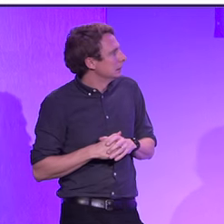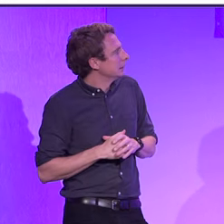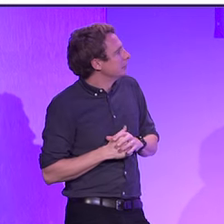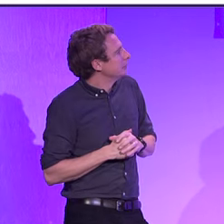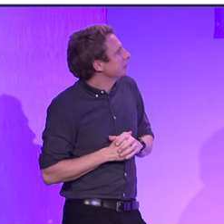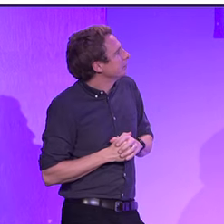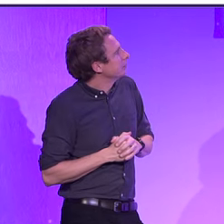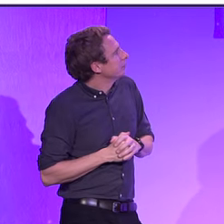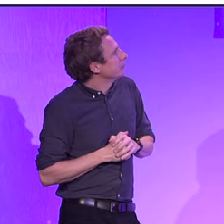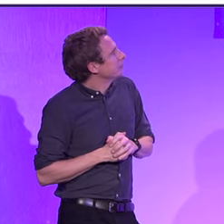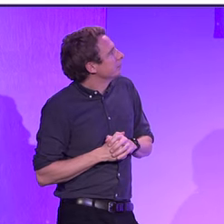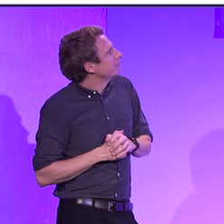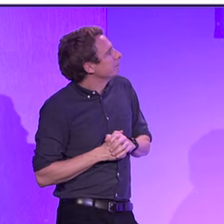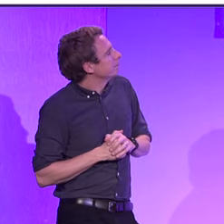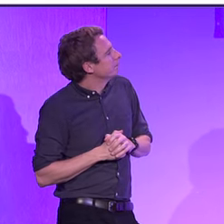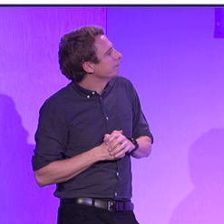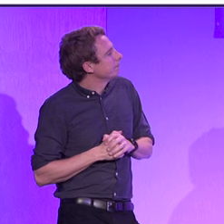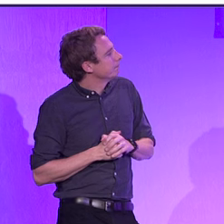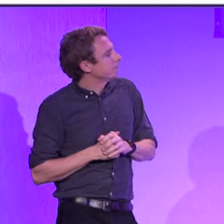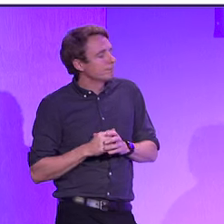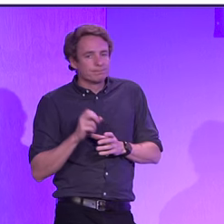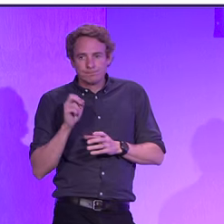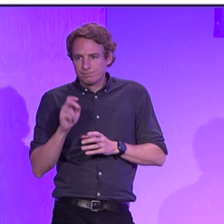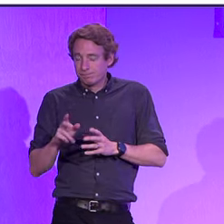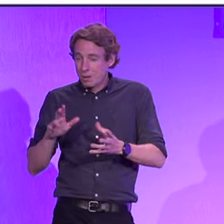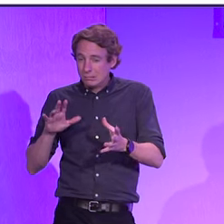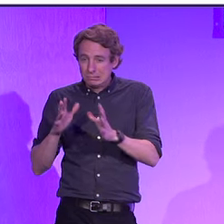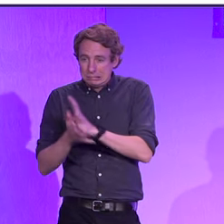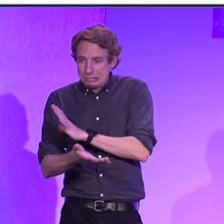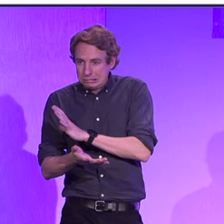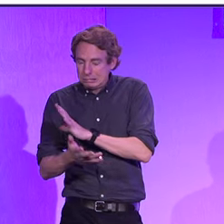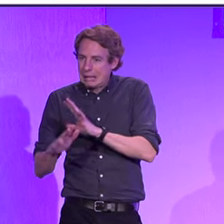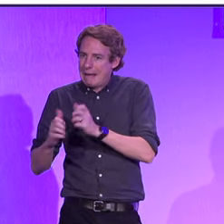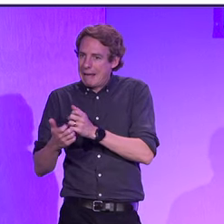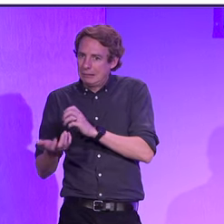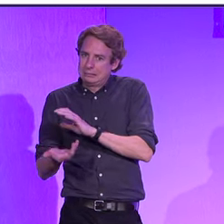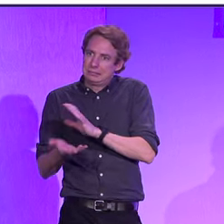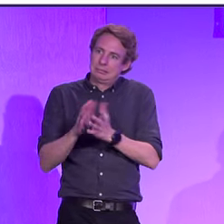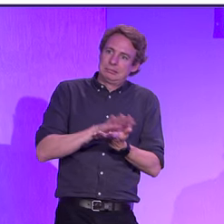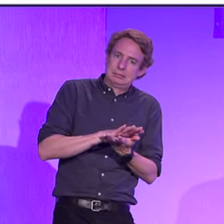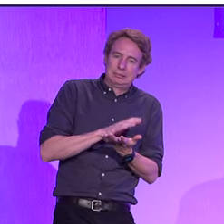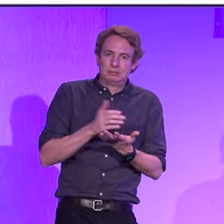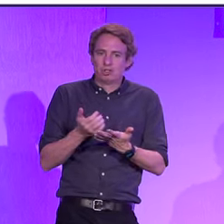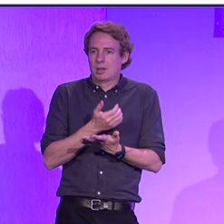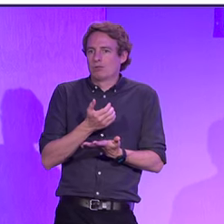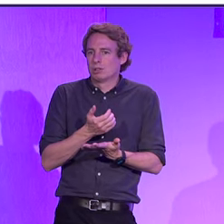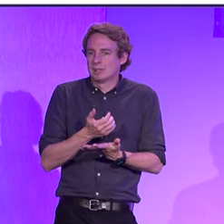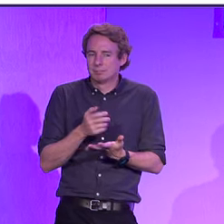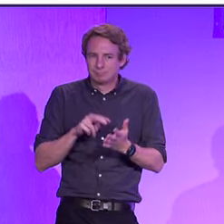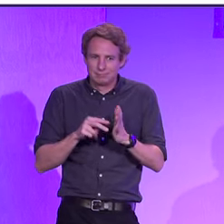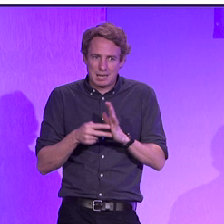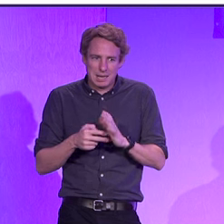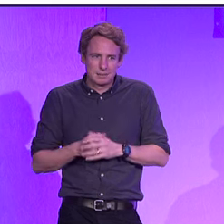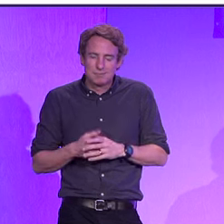Left, and so let's move on. So disaster recovery planning. I learned to code while I was developing recipes. I